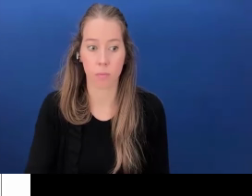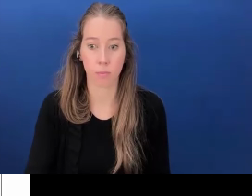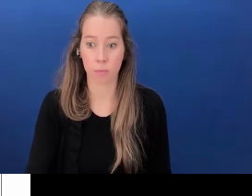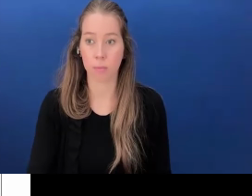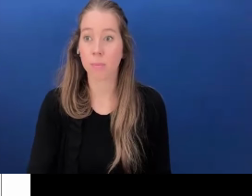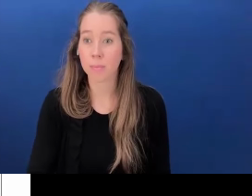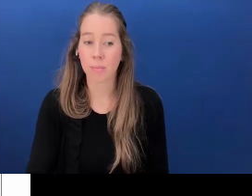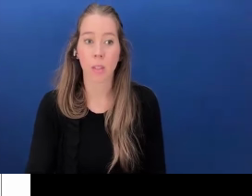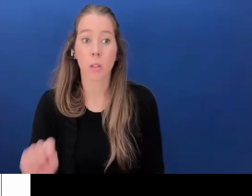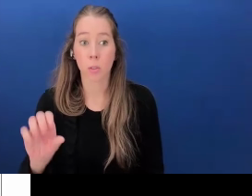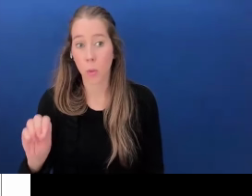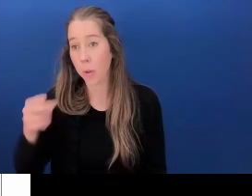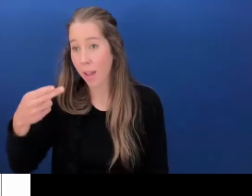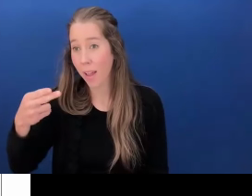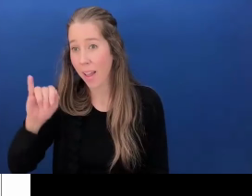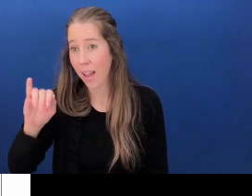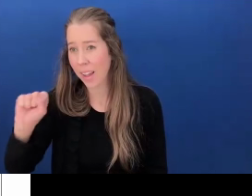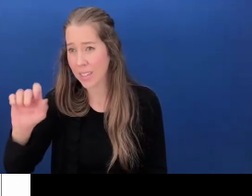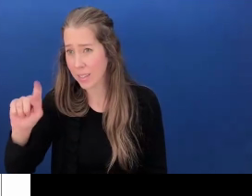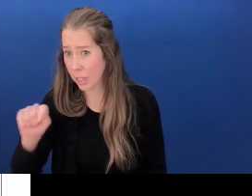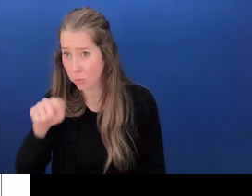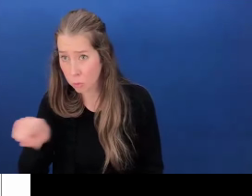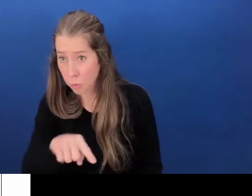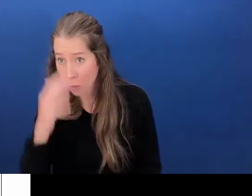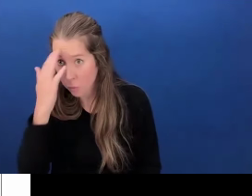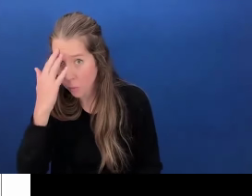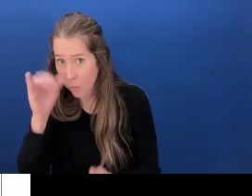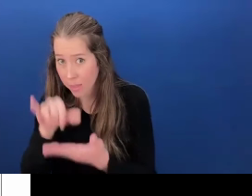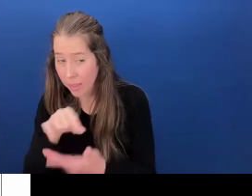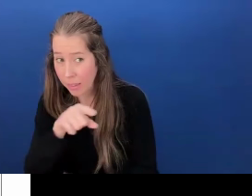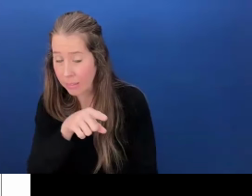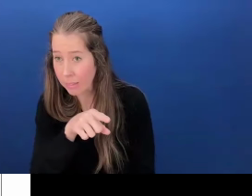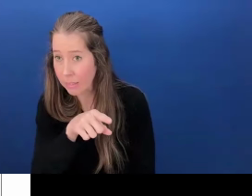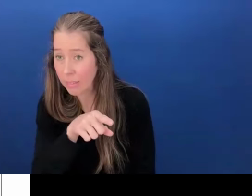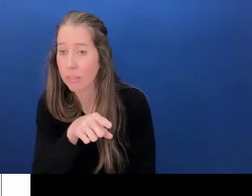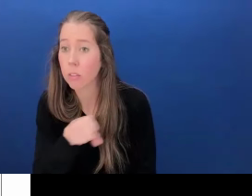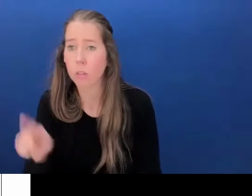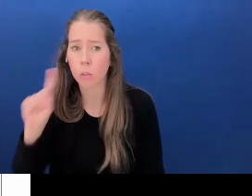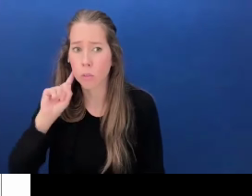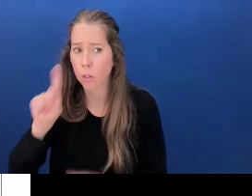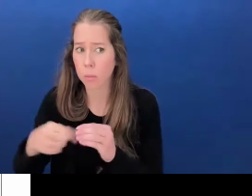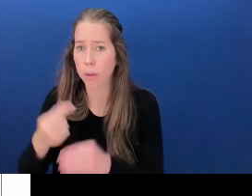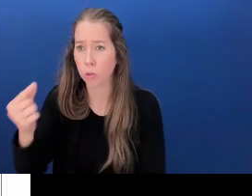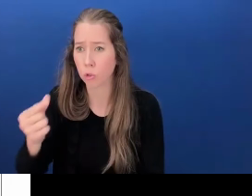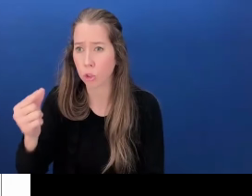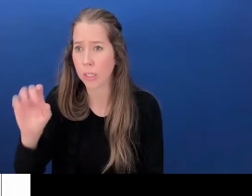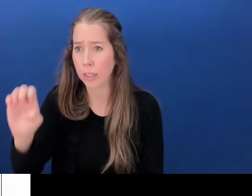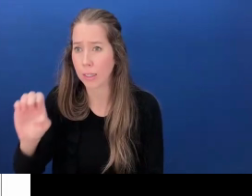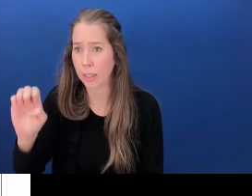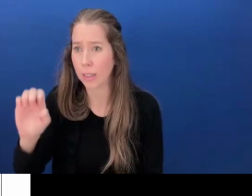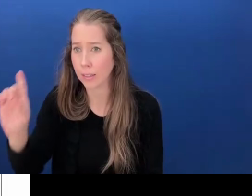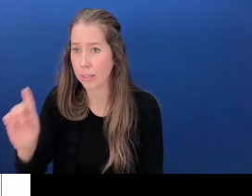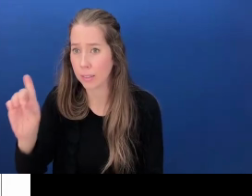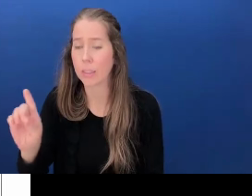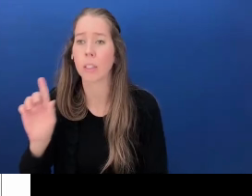So HiSET. Does anybody know what HiSET is? No? All right. You all heard of GED? Okay, so everybody always